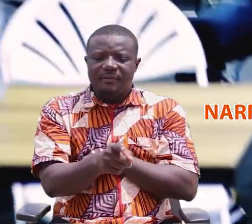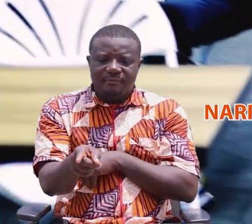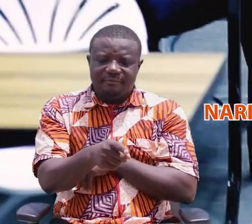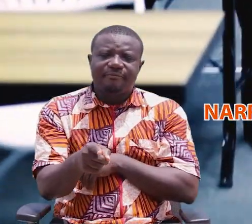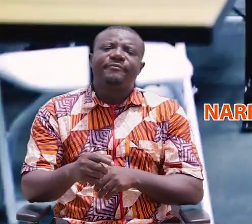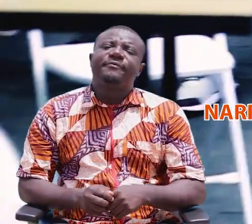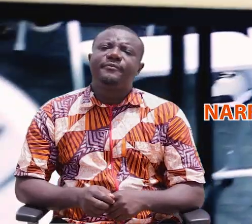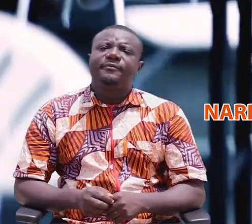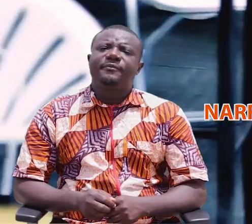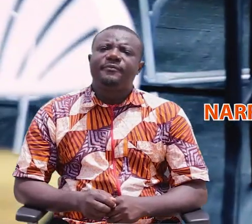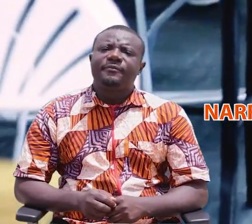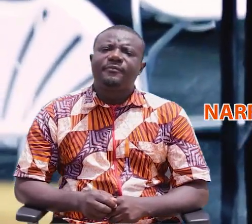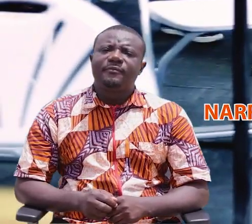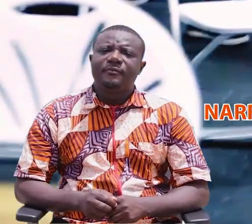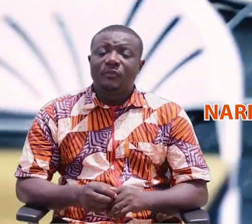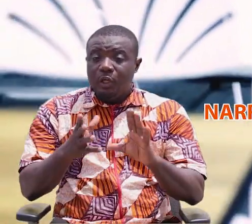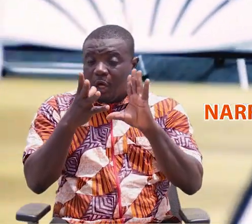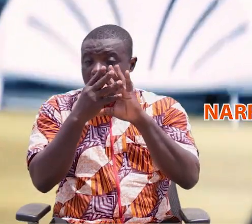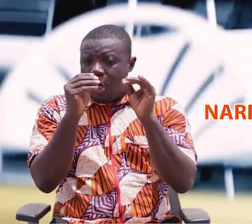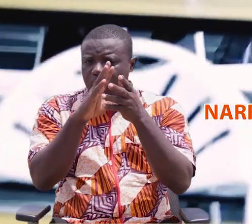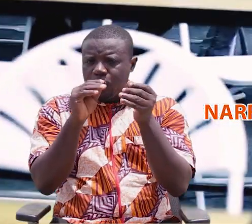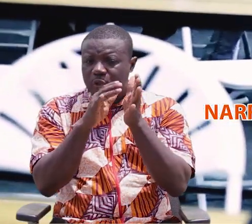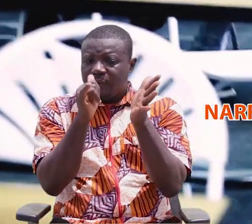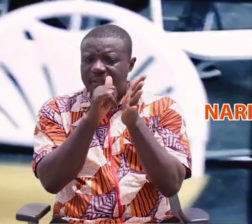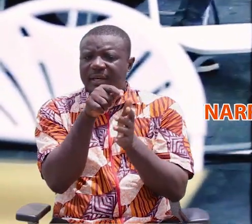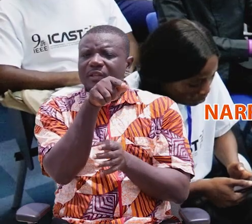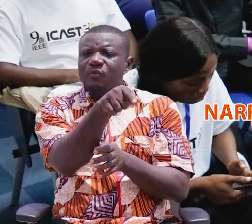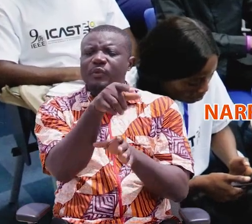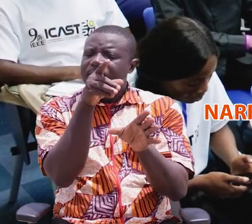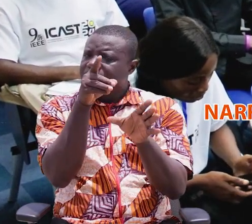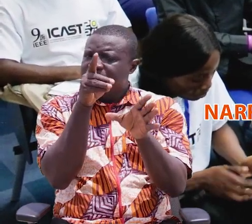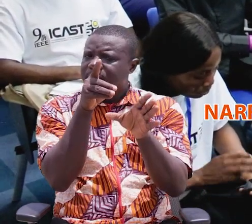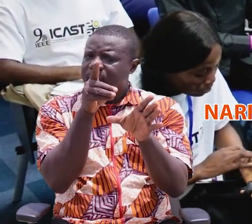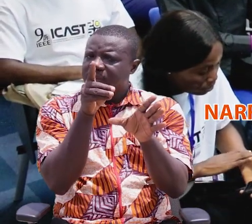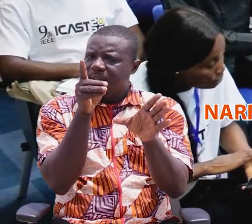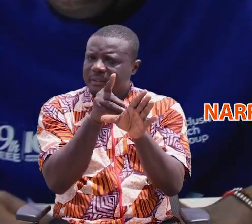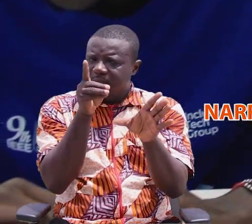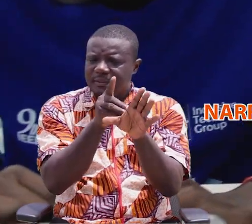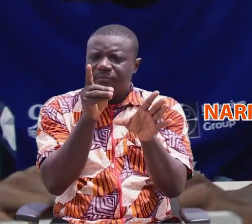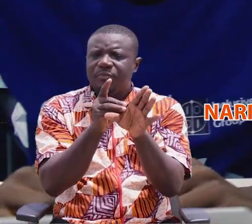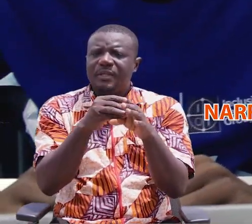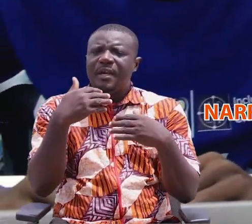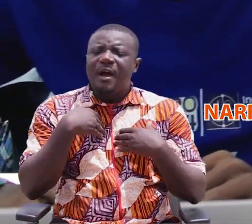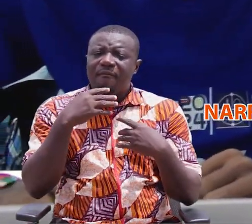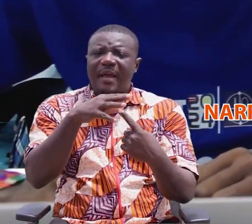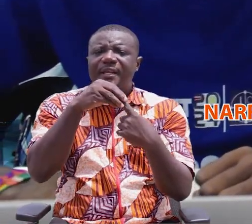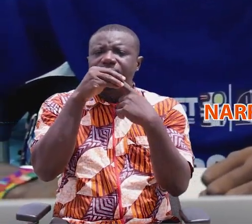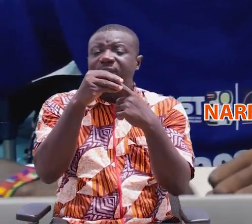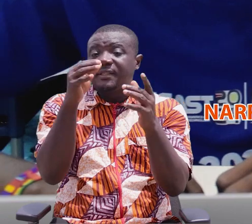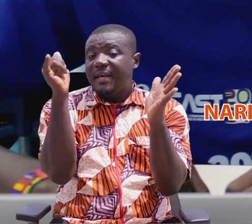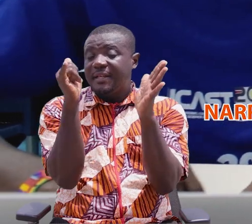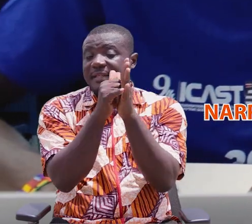the Smart Cane. Our story begins at the Disability Hackathon, a dynamic event